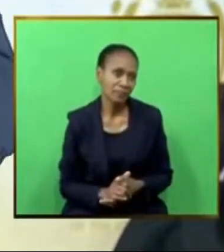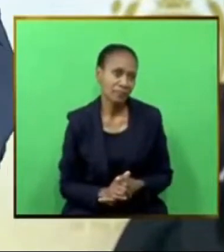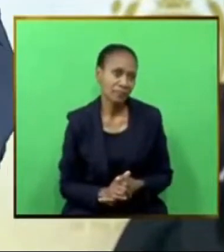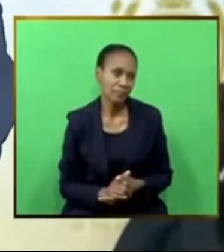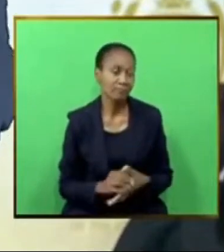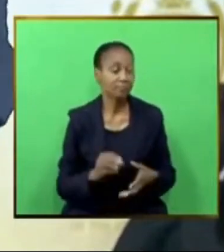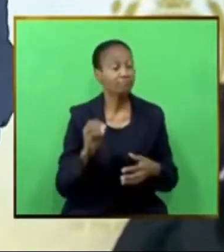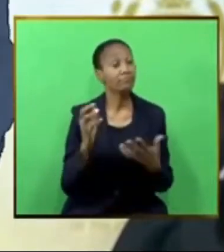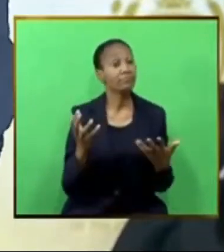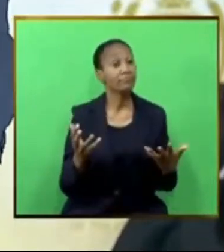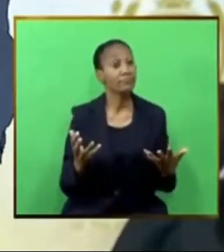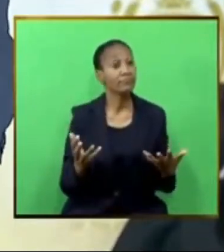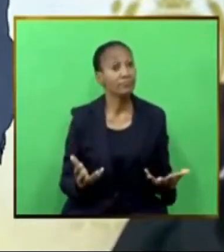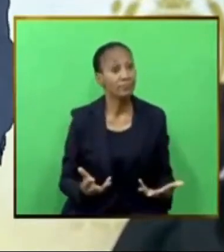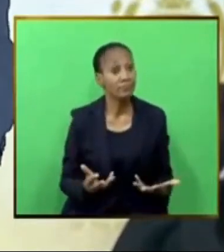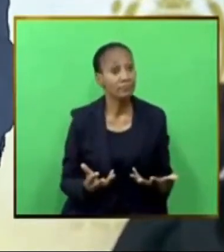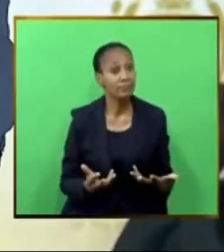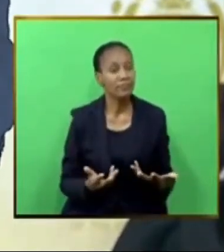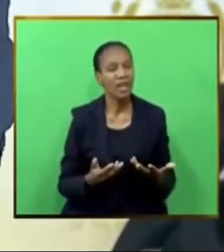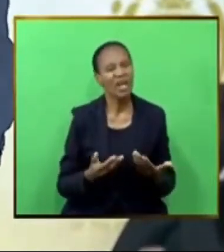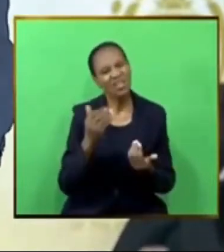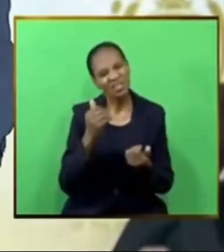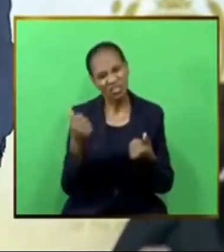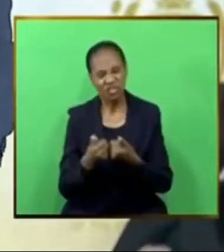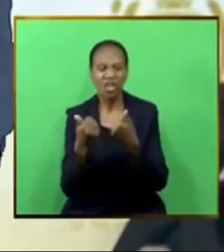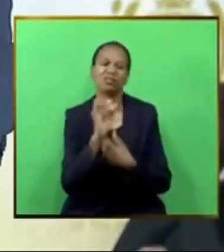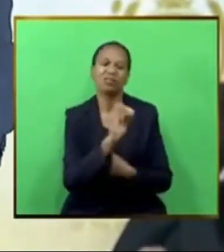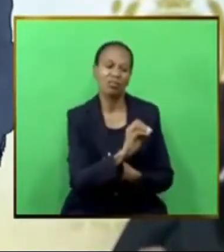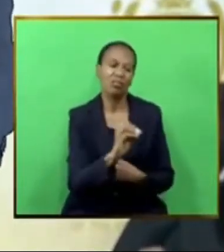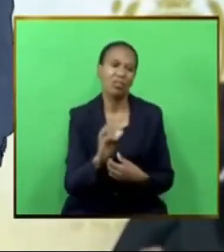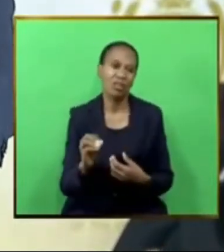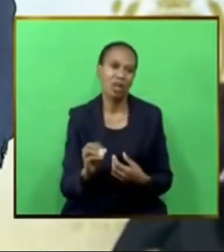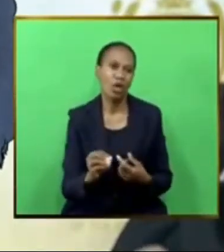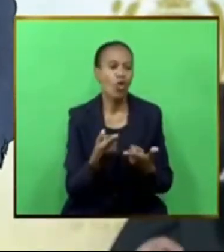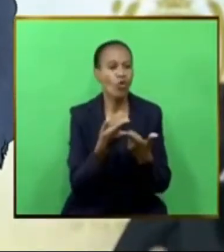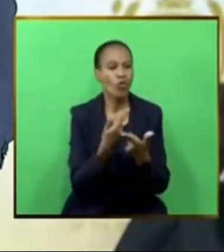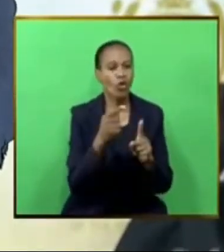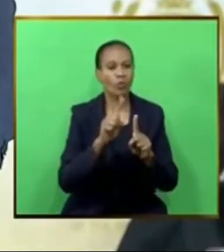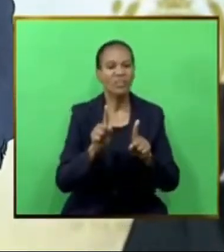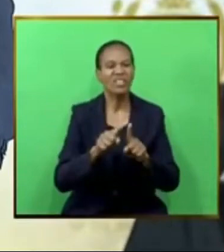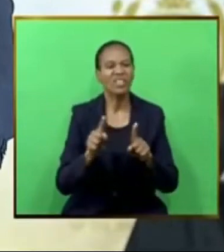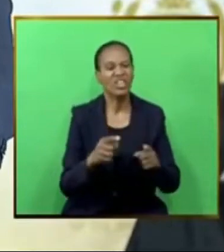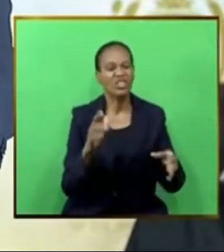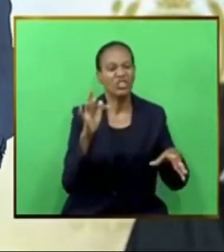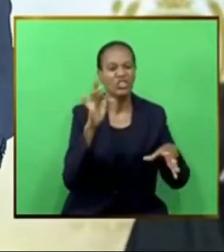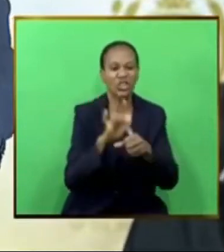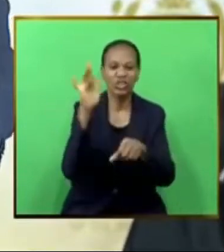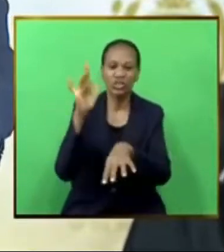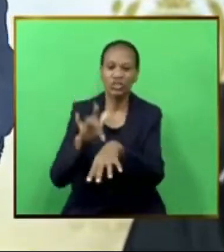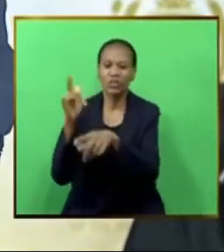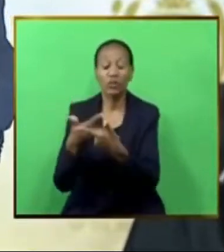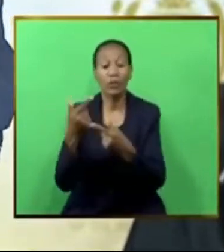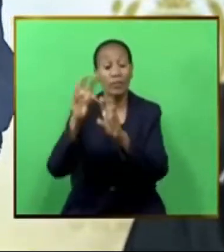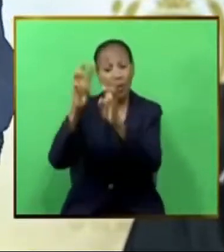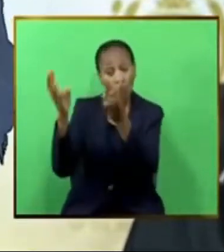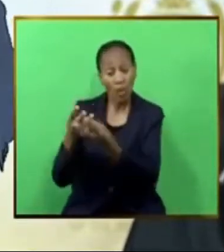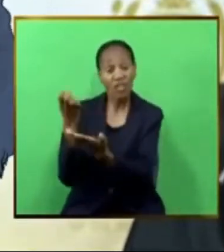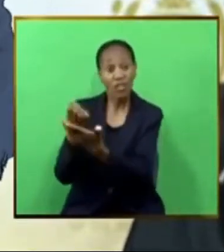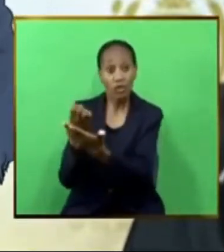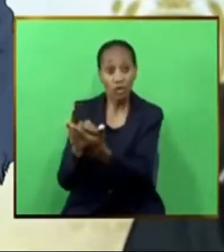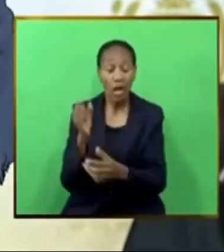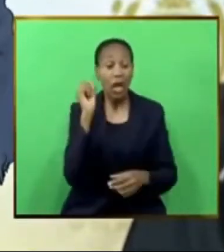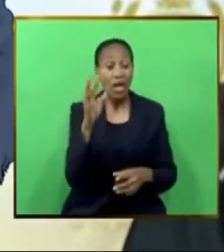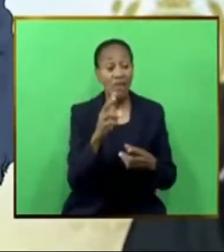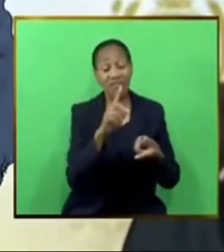There are downside risks from potential spikes in the global oil price if the conflict